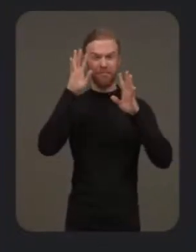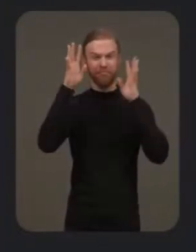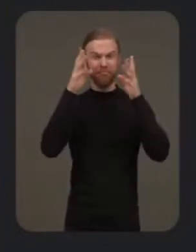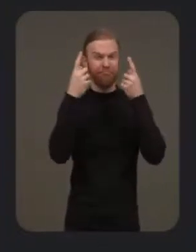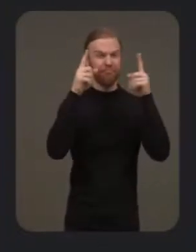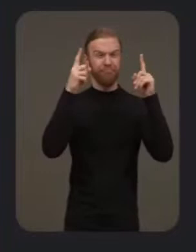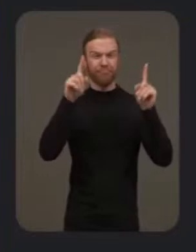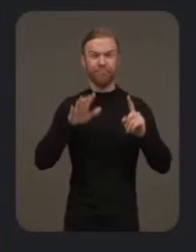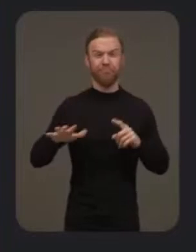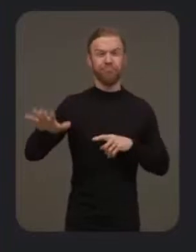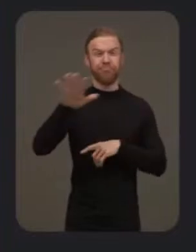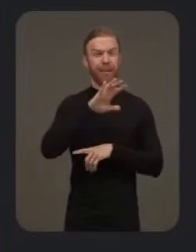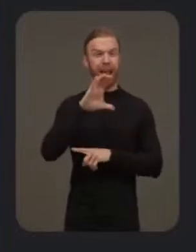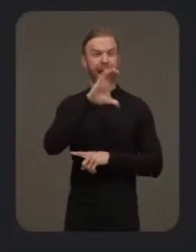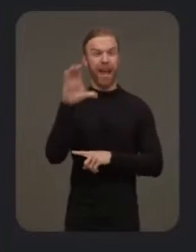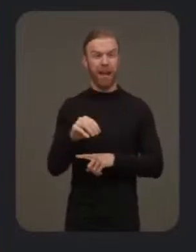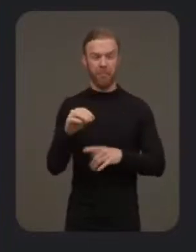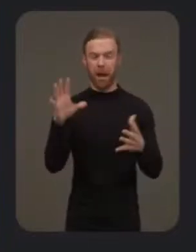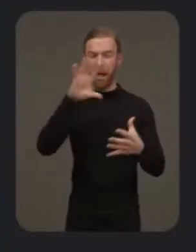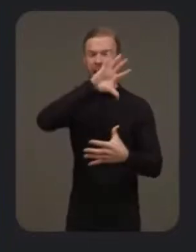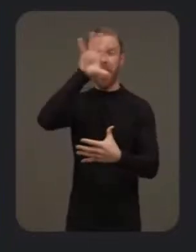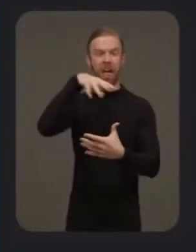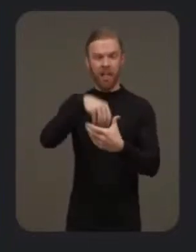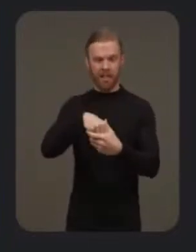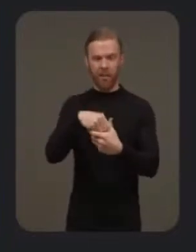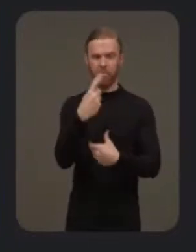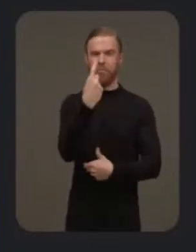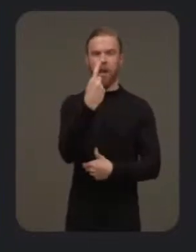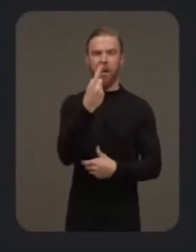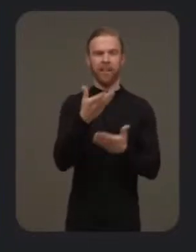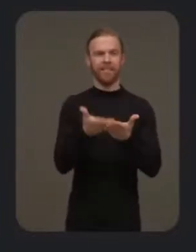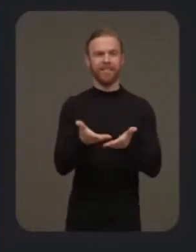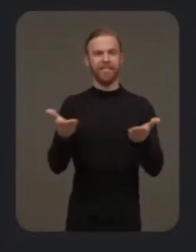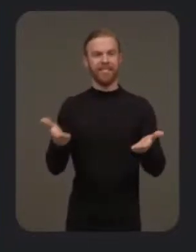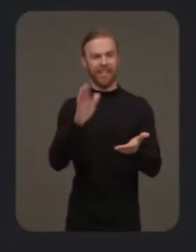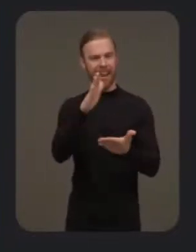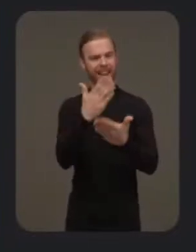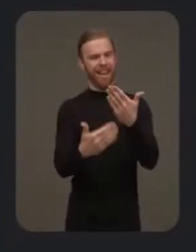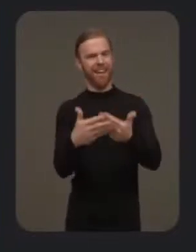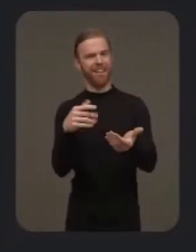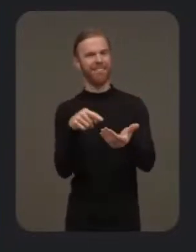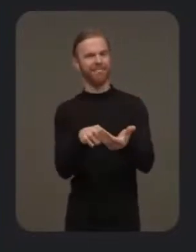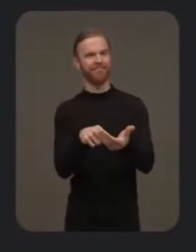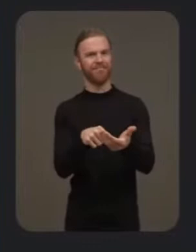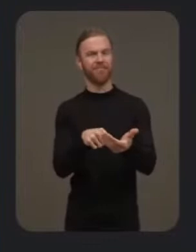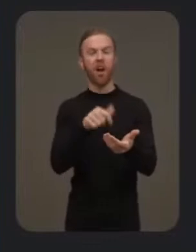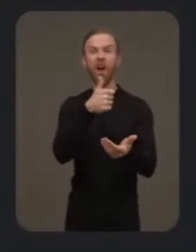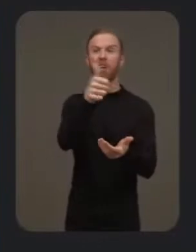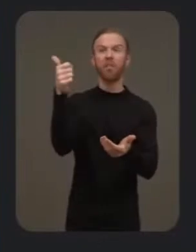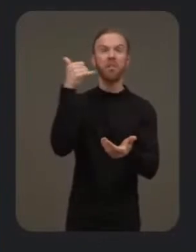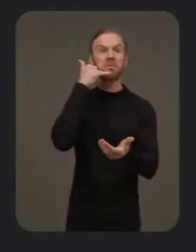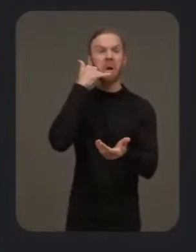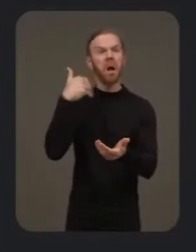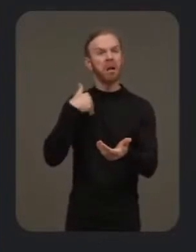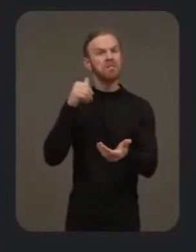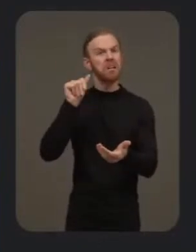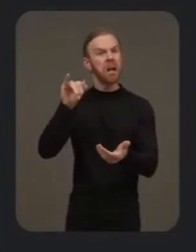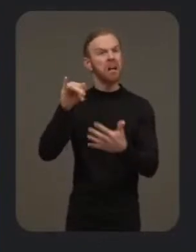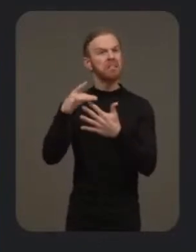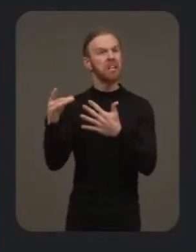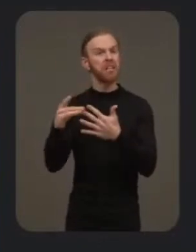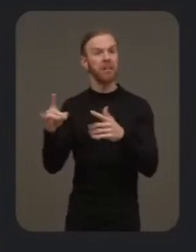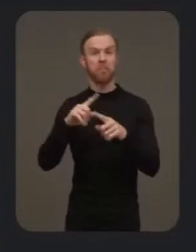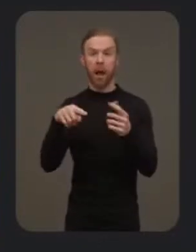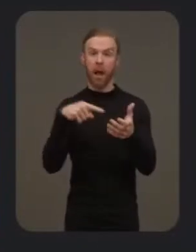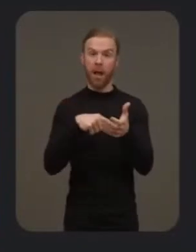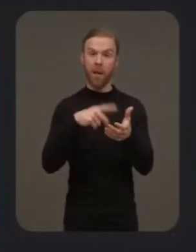company and putting them into a Google device you can hold in your hand. Other phones have AI features, but Pixel